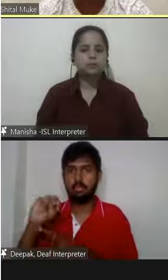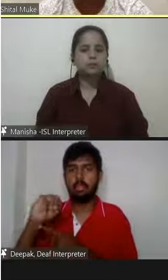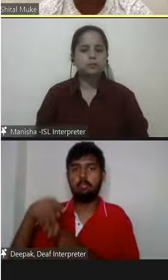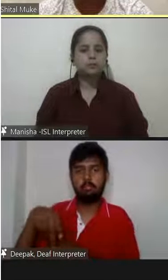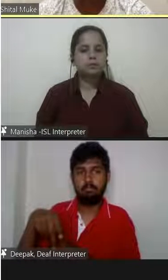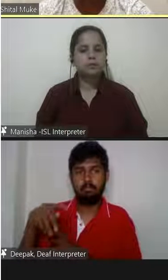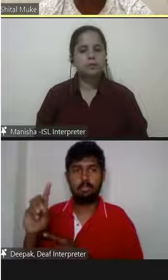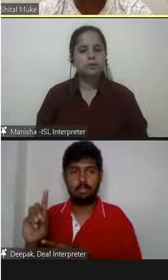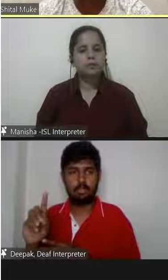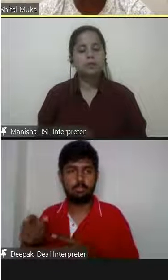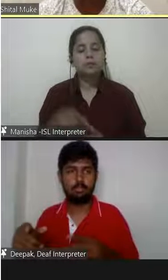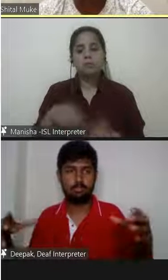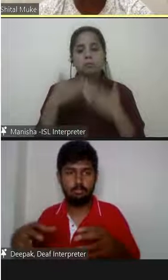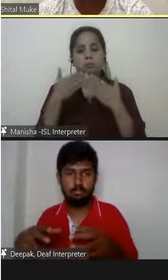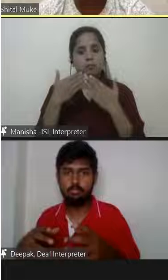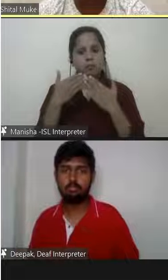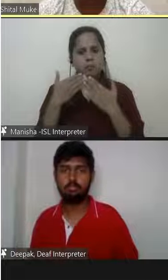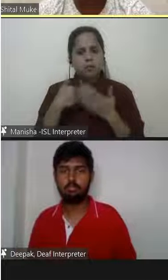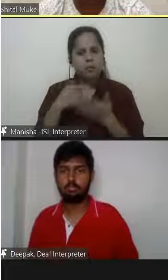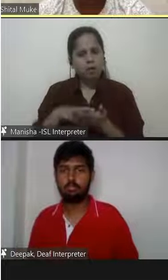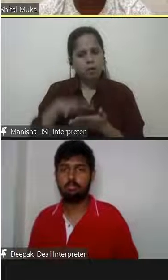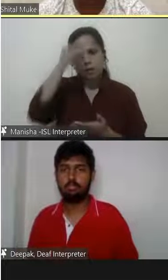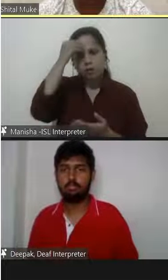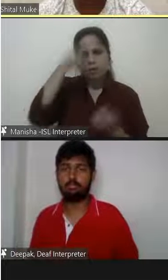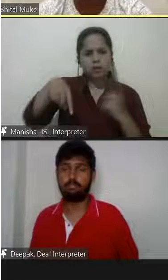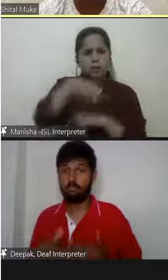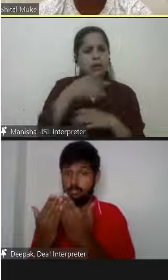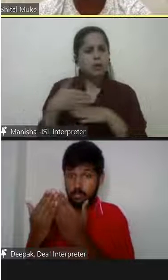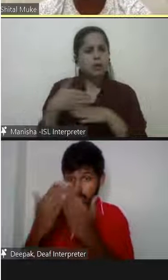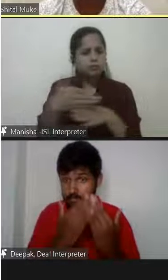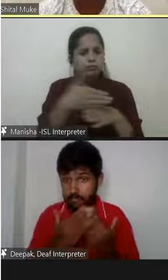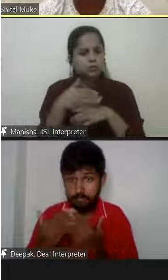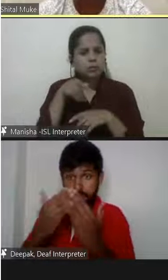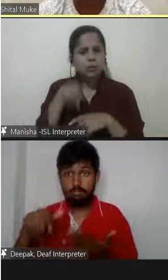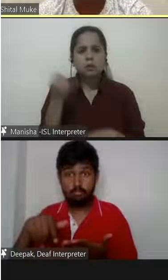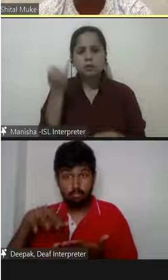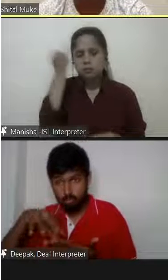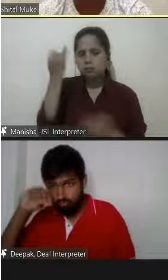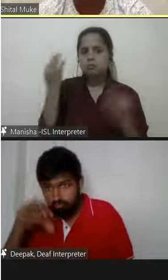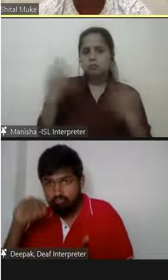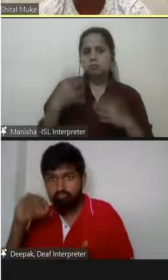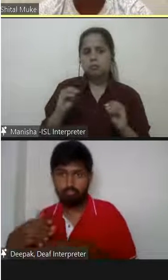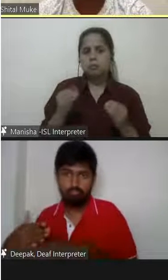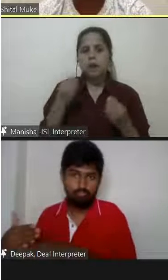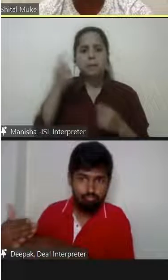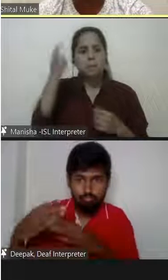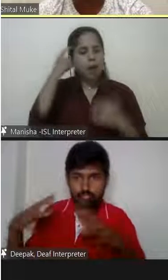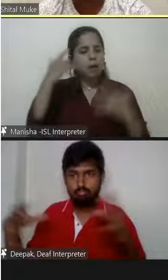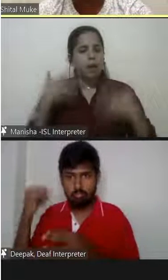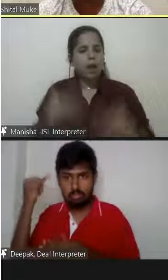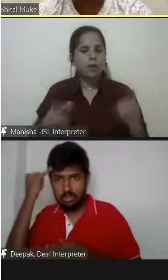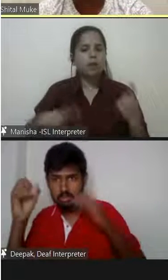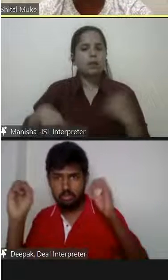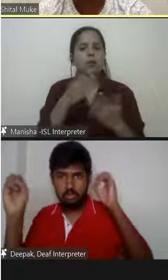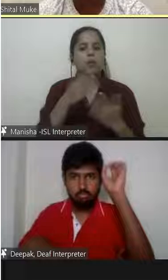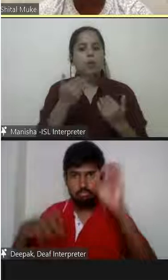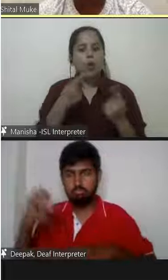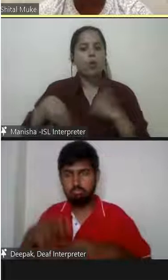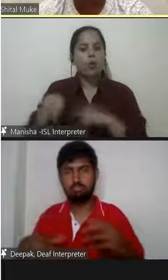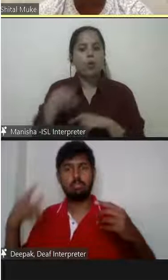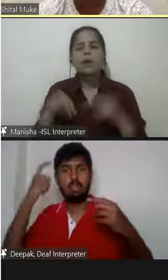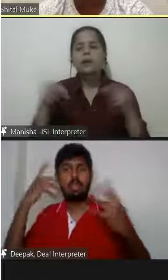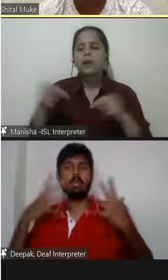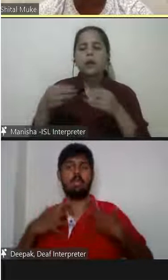Based on these studies, we learned that the task sharing is an innovative way to enhance the access to mental health services, marrying community needs with the